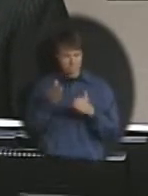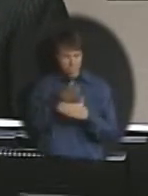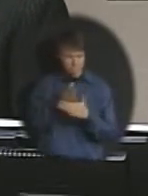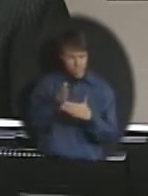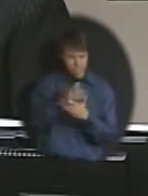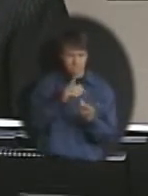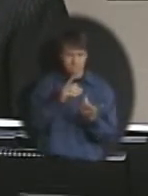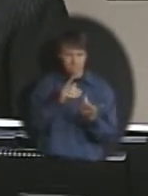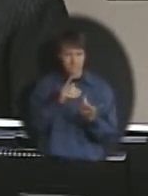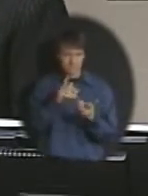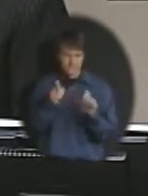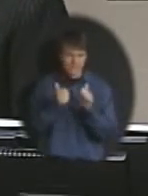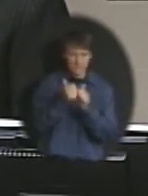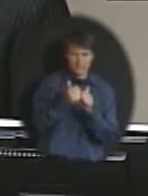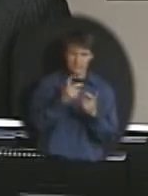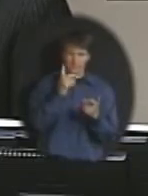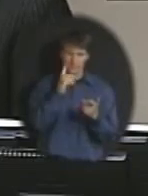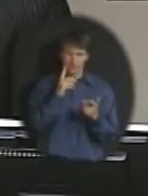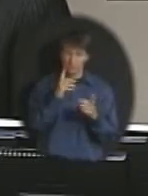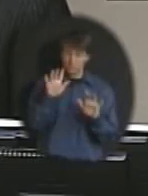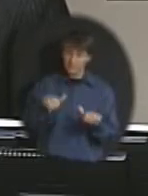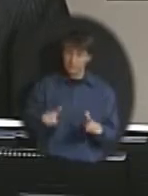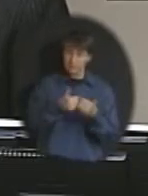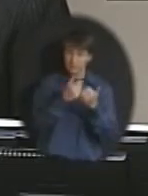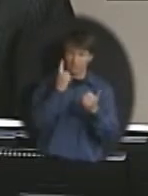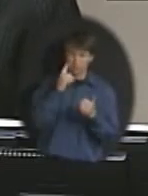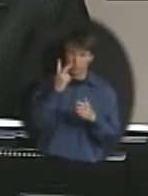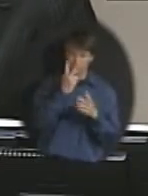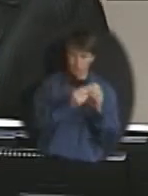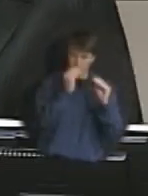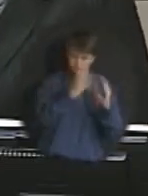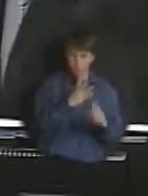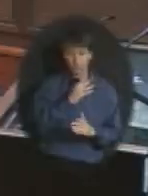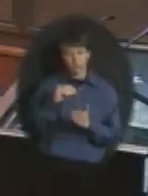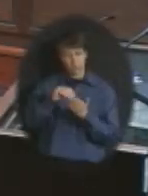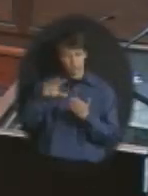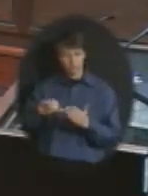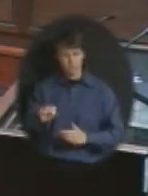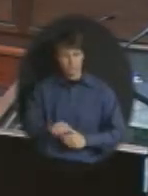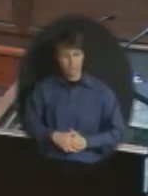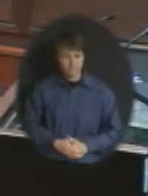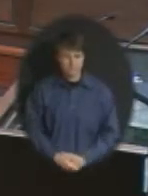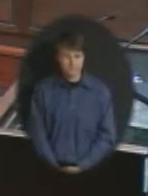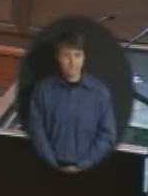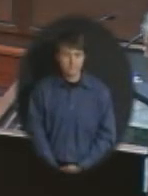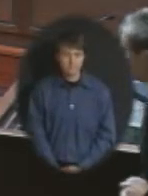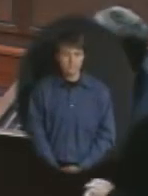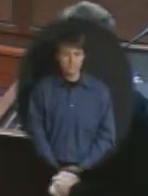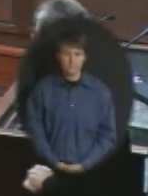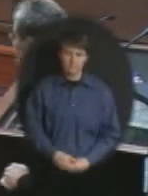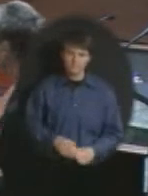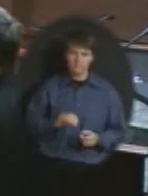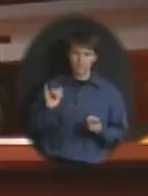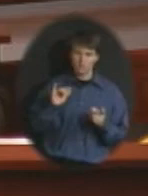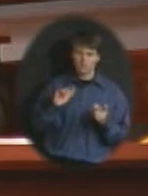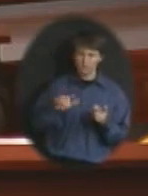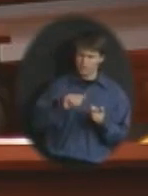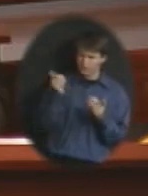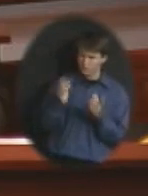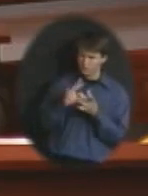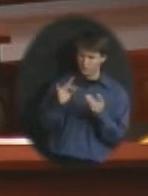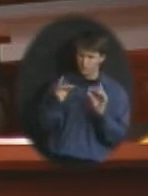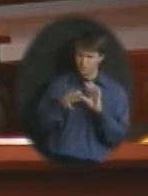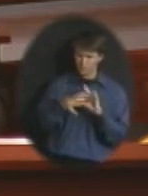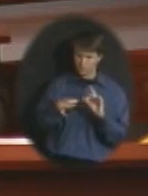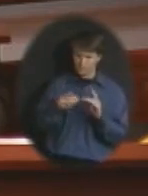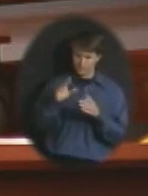for our students. So it can be a challenge both for the educator and the student. Okay, thank you. An anecdotal story of a principal